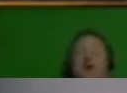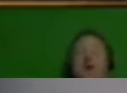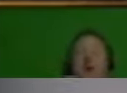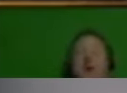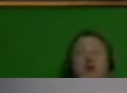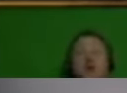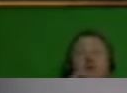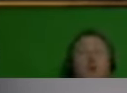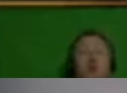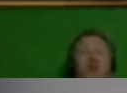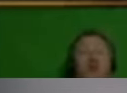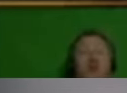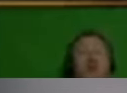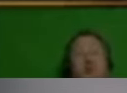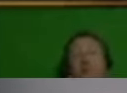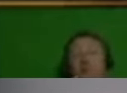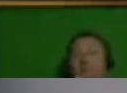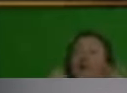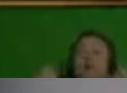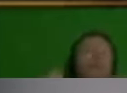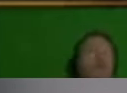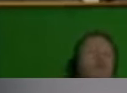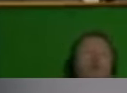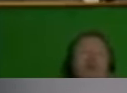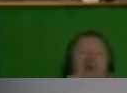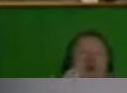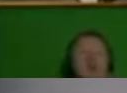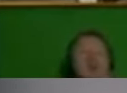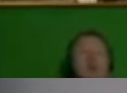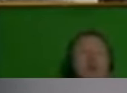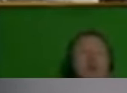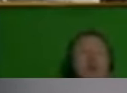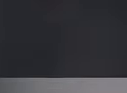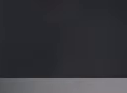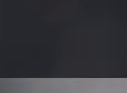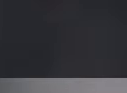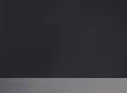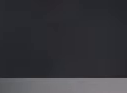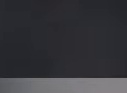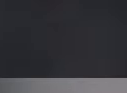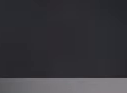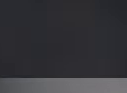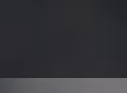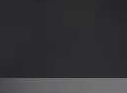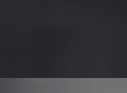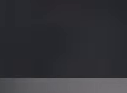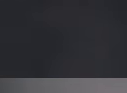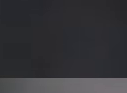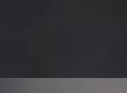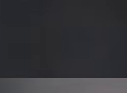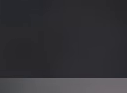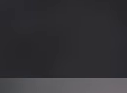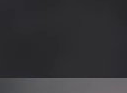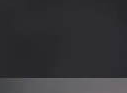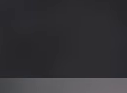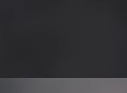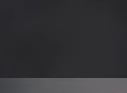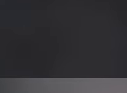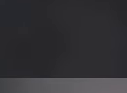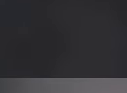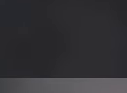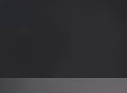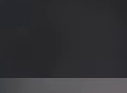question or whatever it was, proves that there's no logic. We can't use the apartheid created system